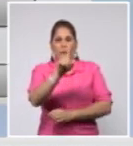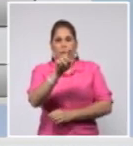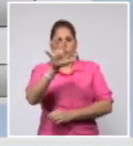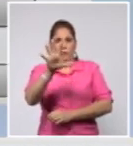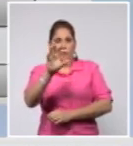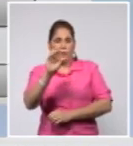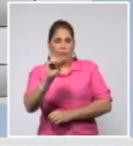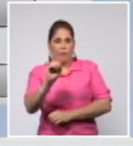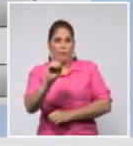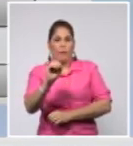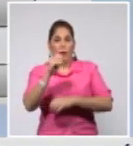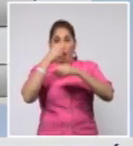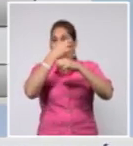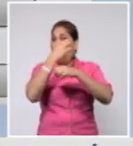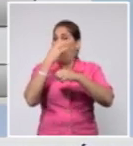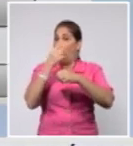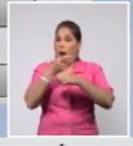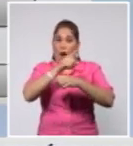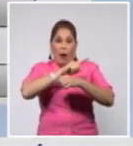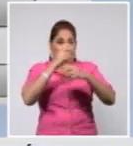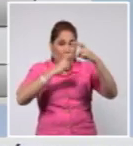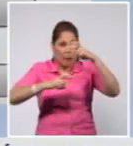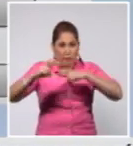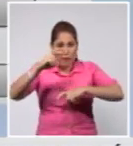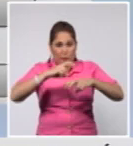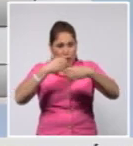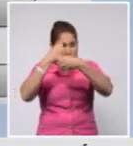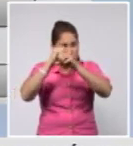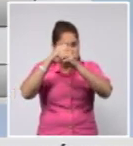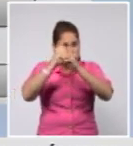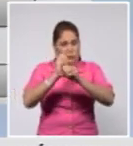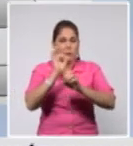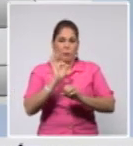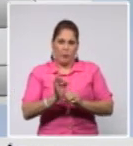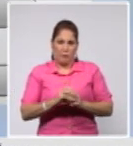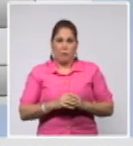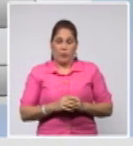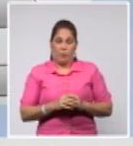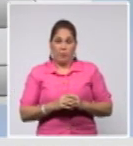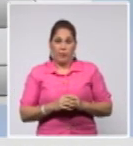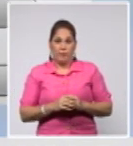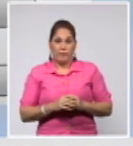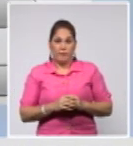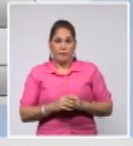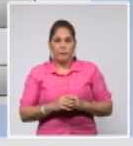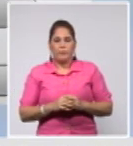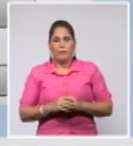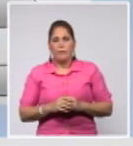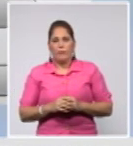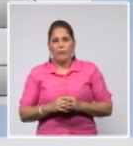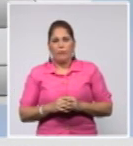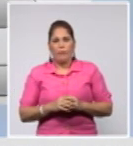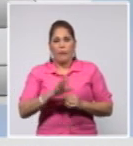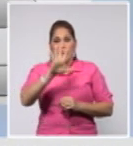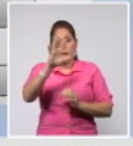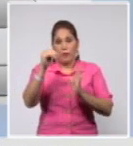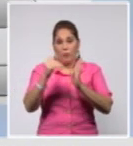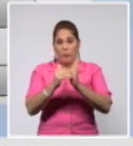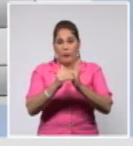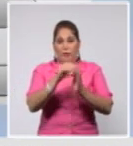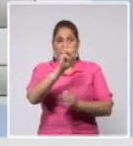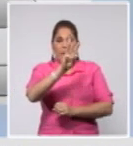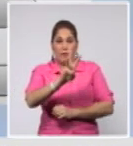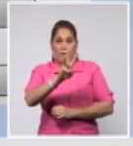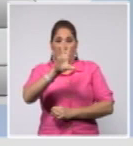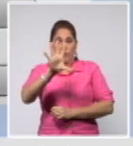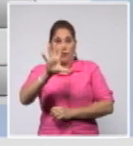with the virus. This brings the total number of samples processed in the entire country since the